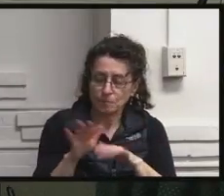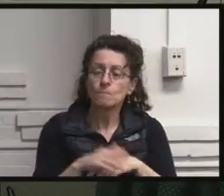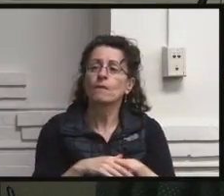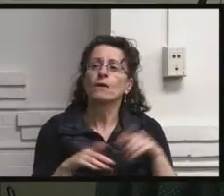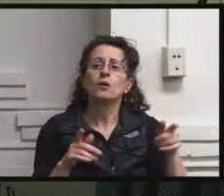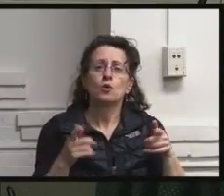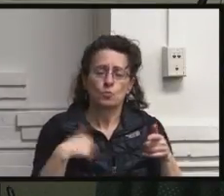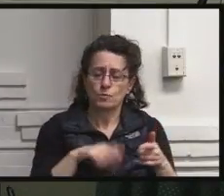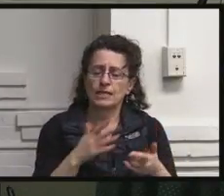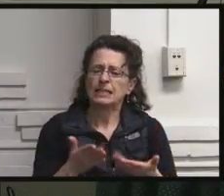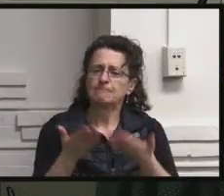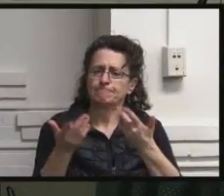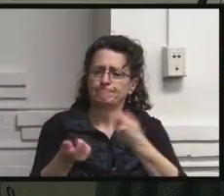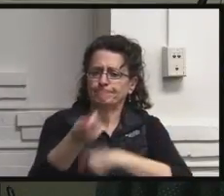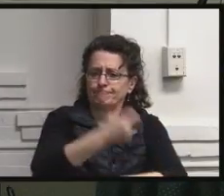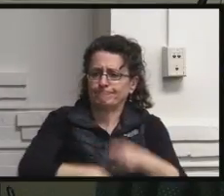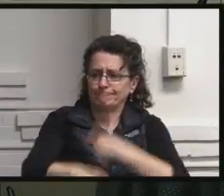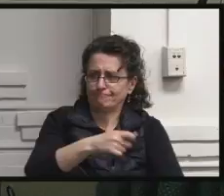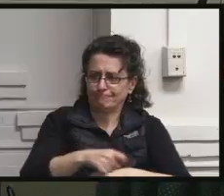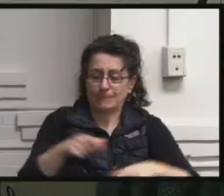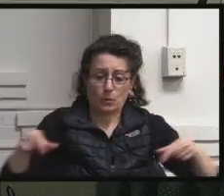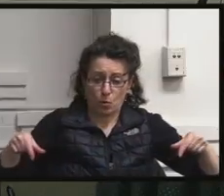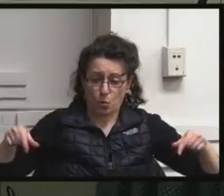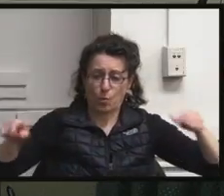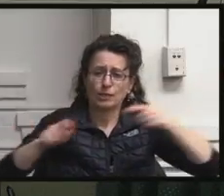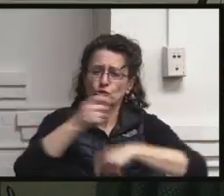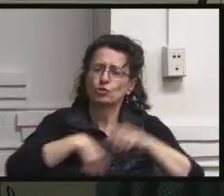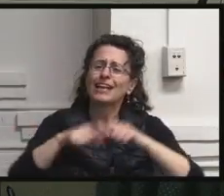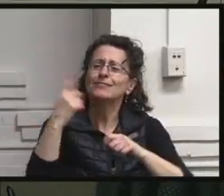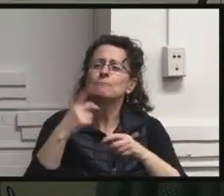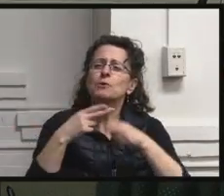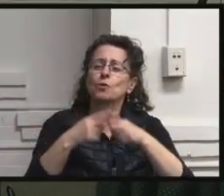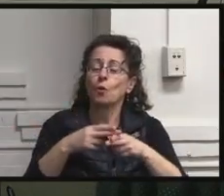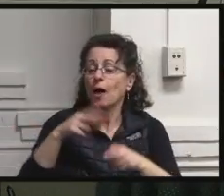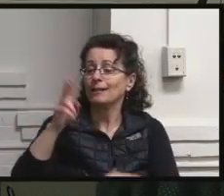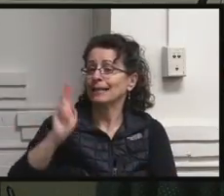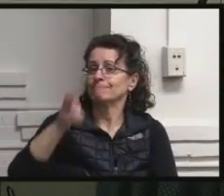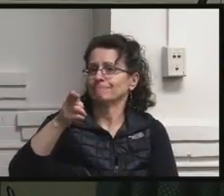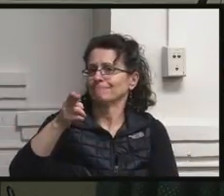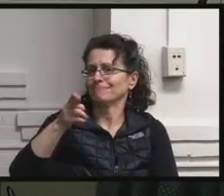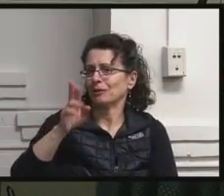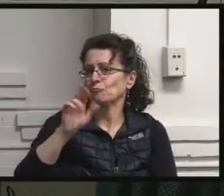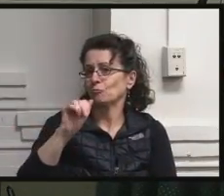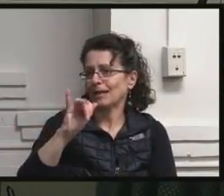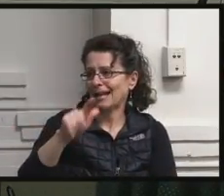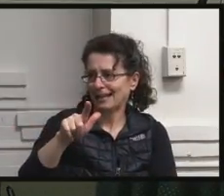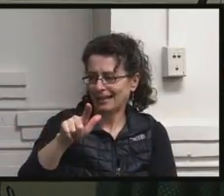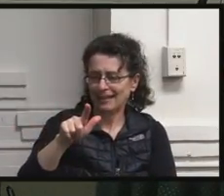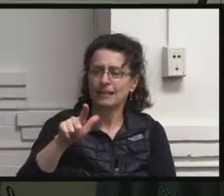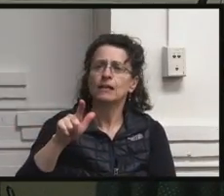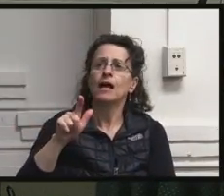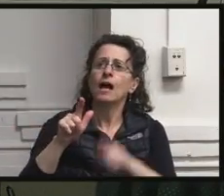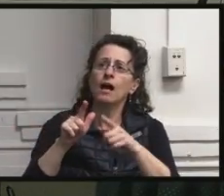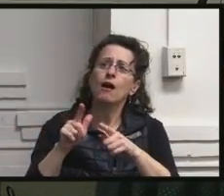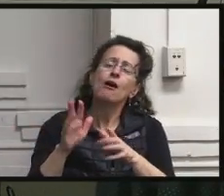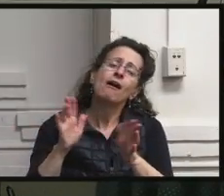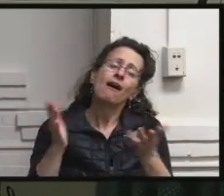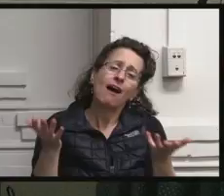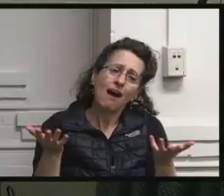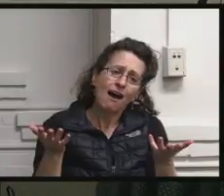call historic rail. We do have some different options, but I would say this is like our premium option for downtown. We do like